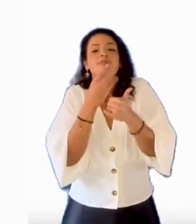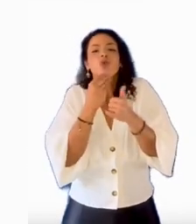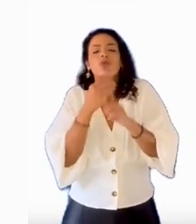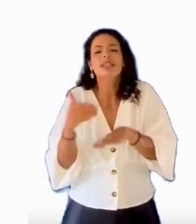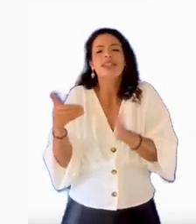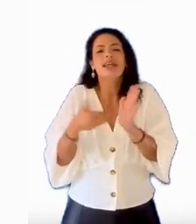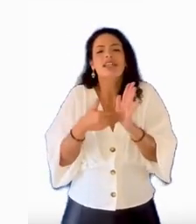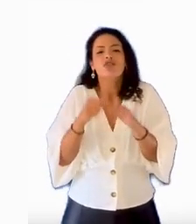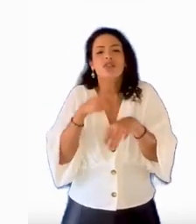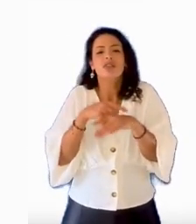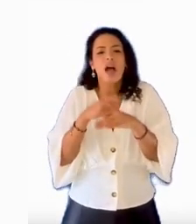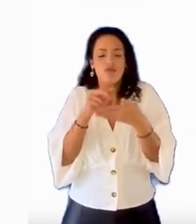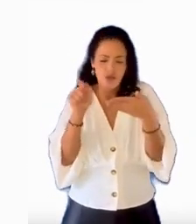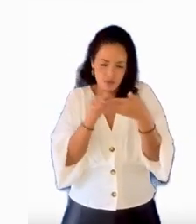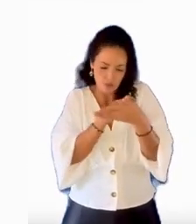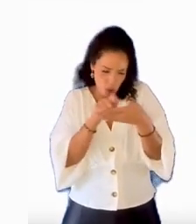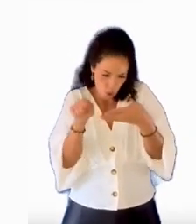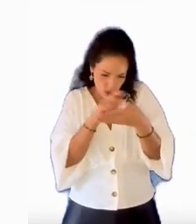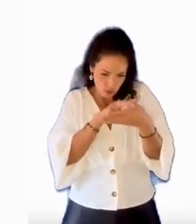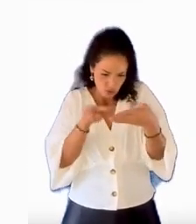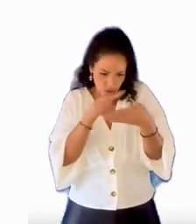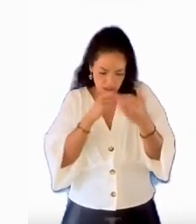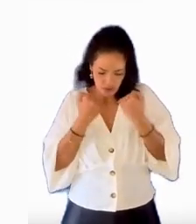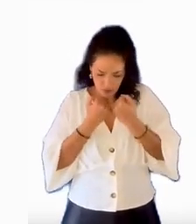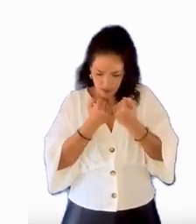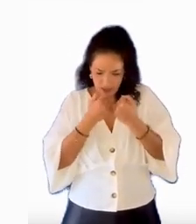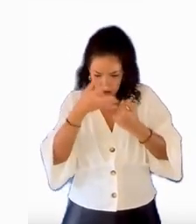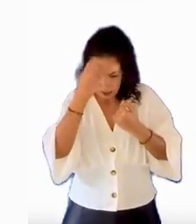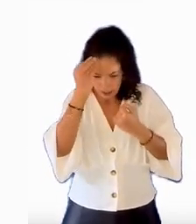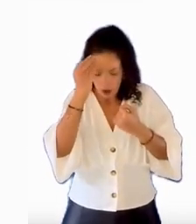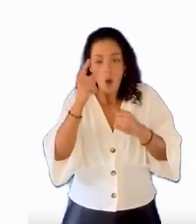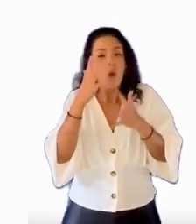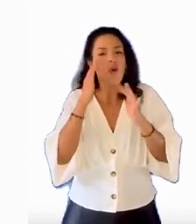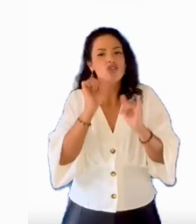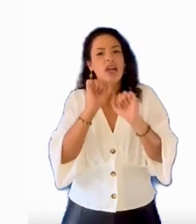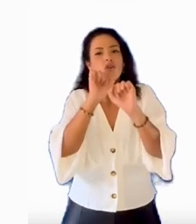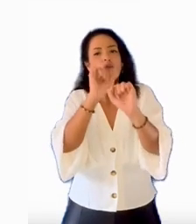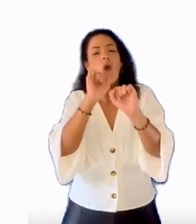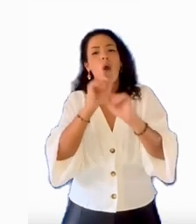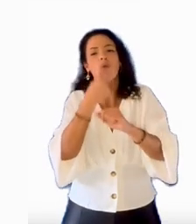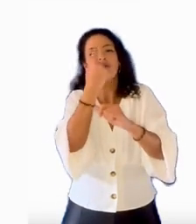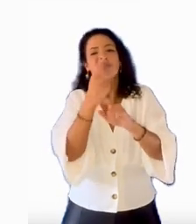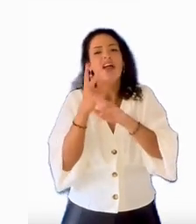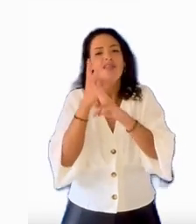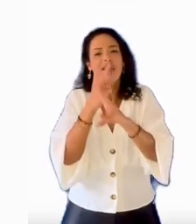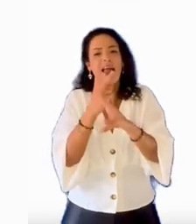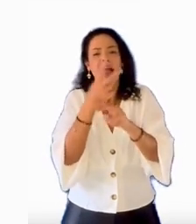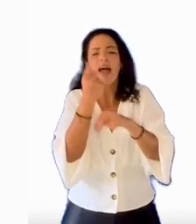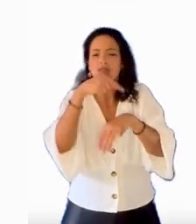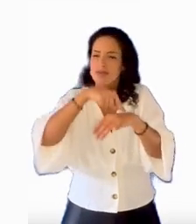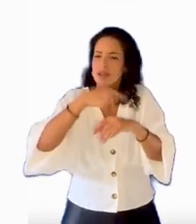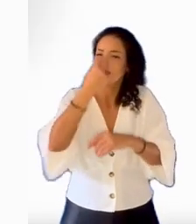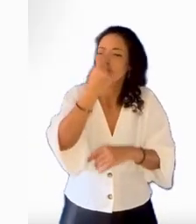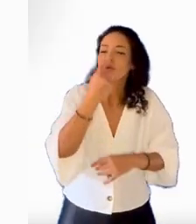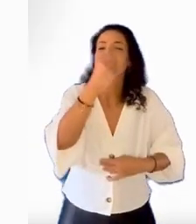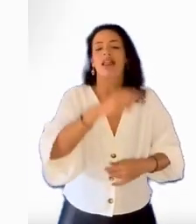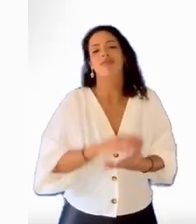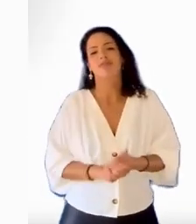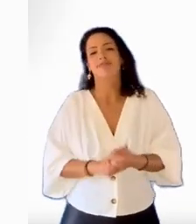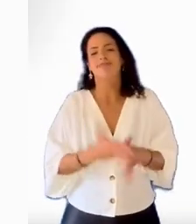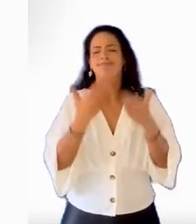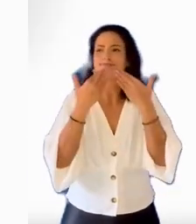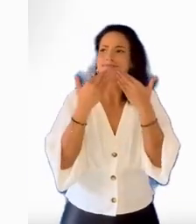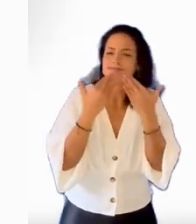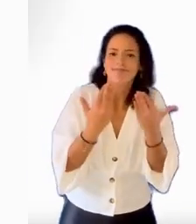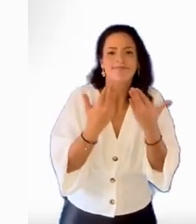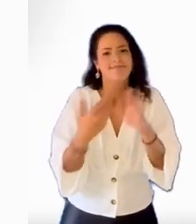additional time to review your notes, reflect on your learning, or to pay attention to your own self-care by taking a moment for yourself.